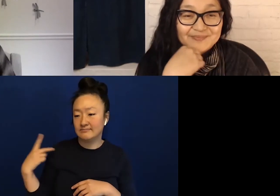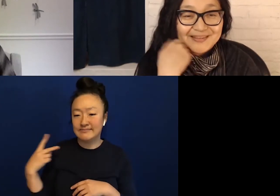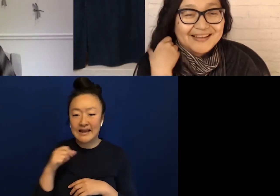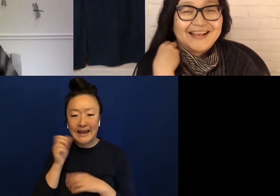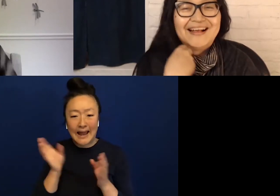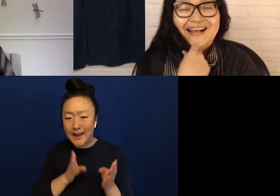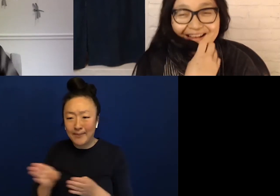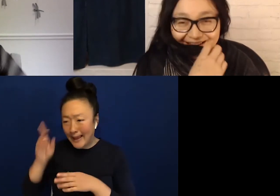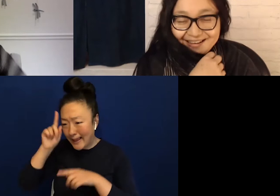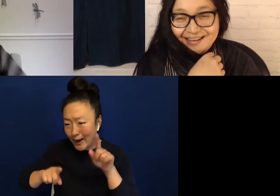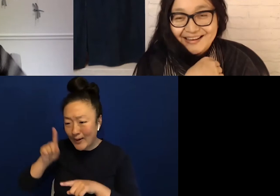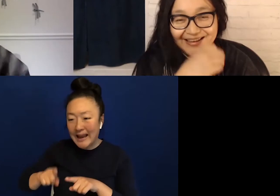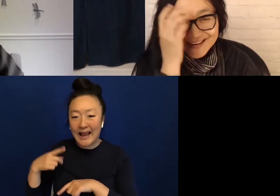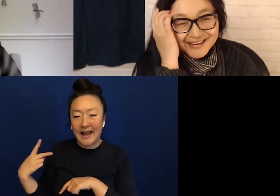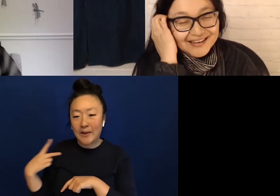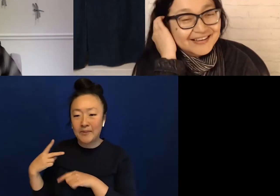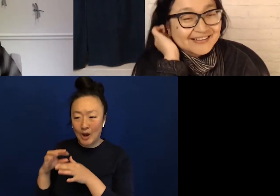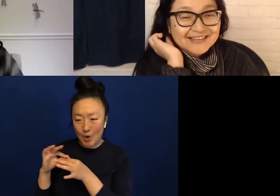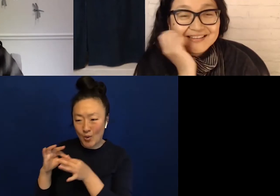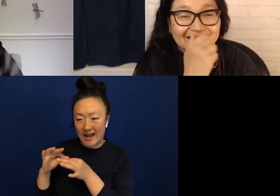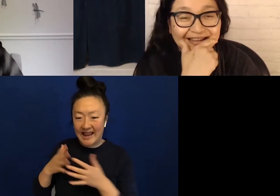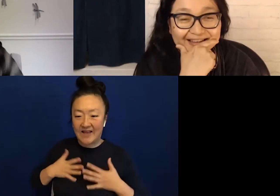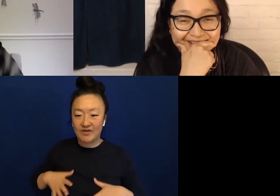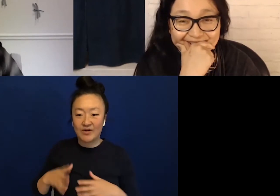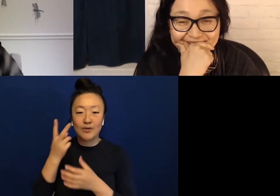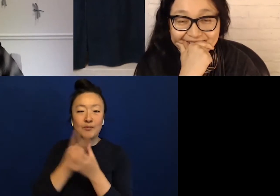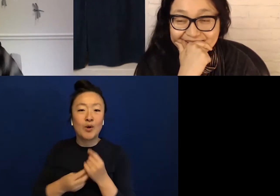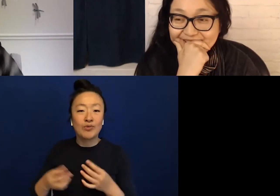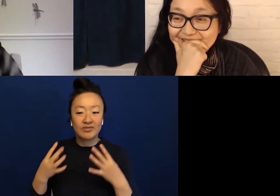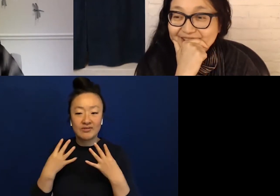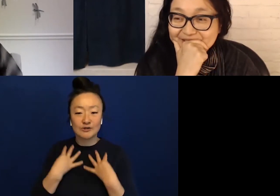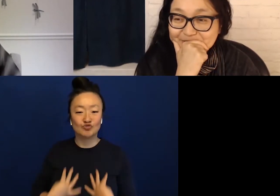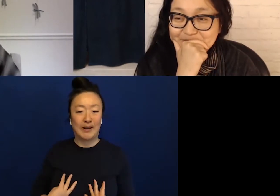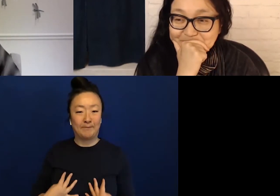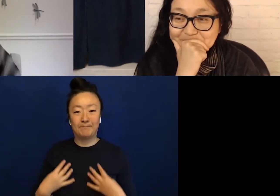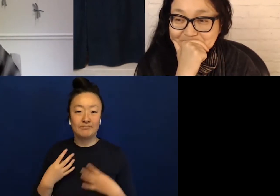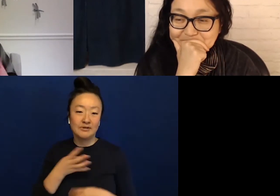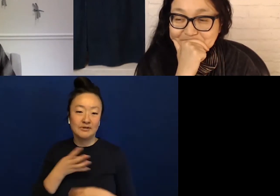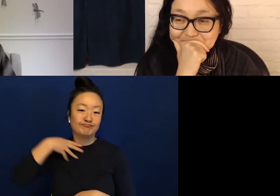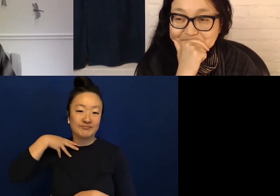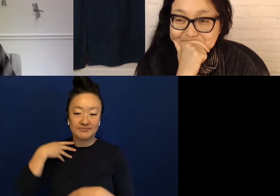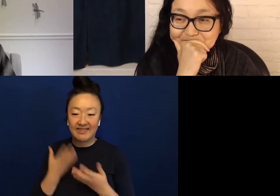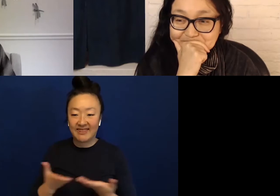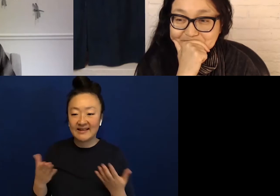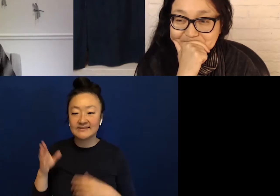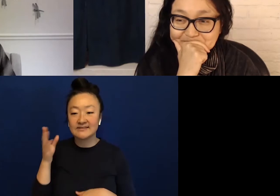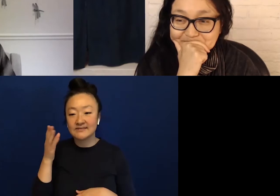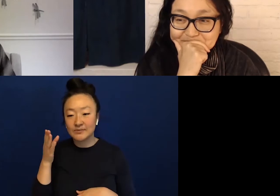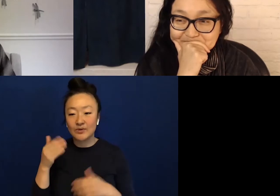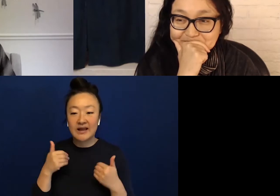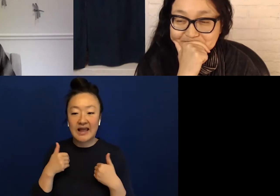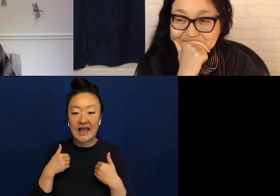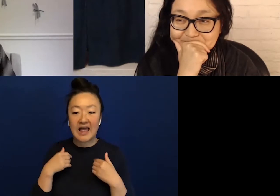we're kind of coordinated in our outfits. We're both wearing stripy things. It's blue. I also